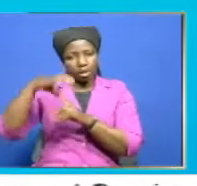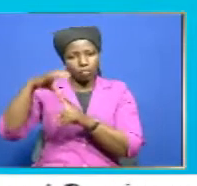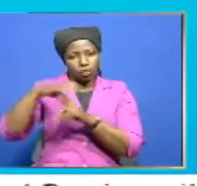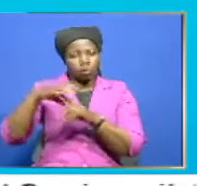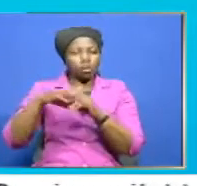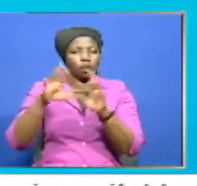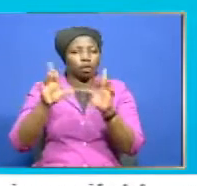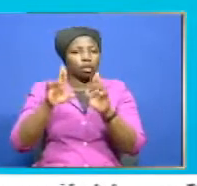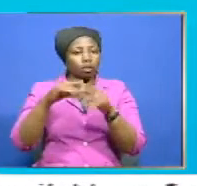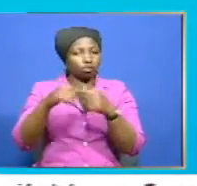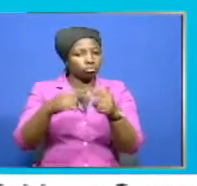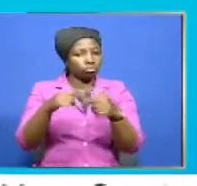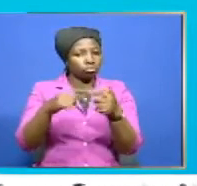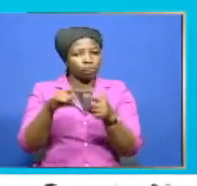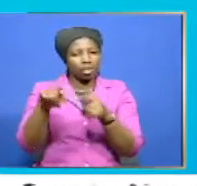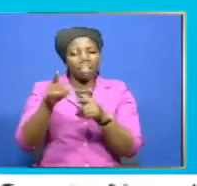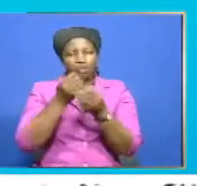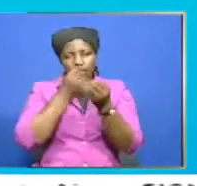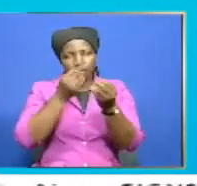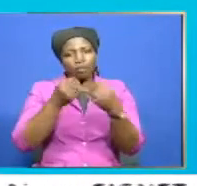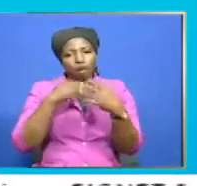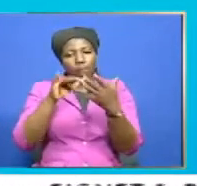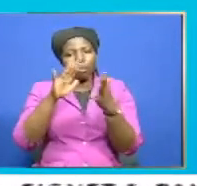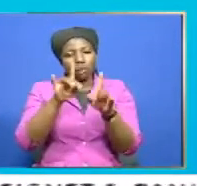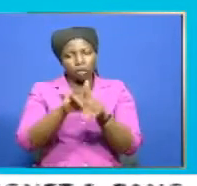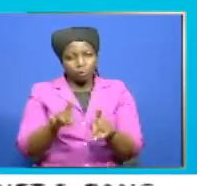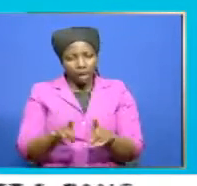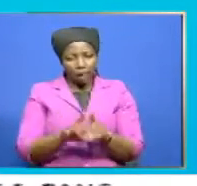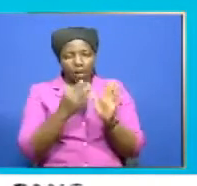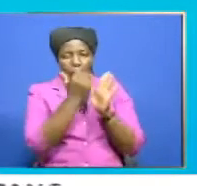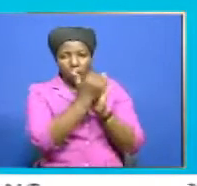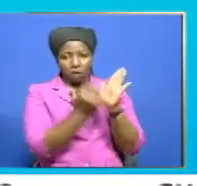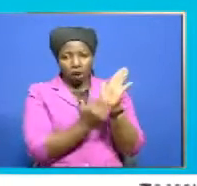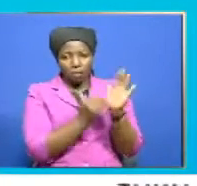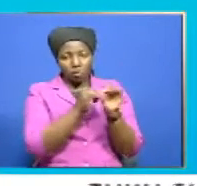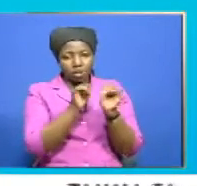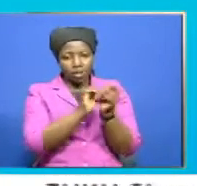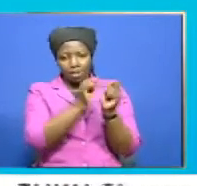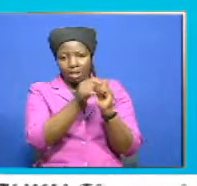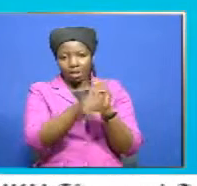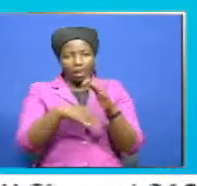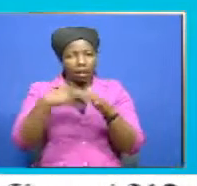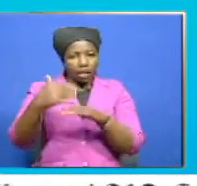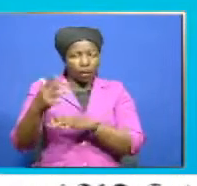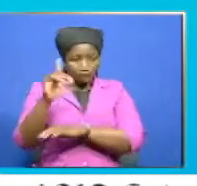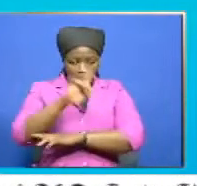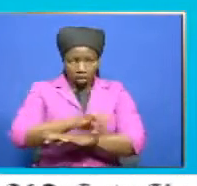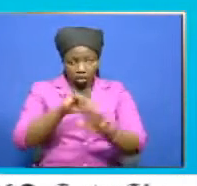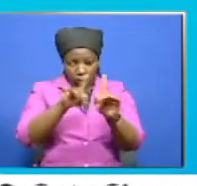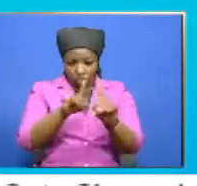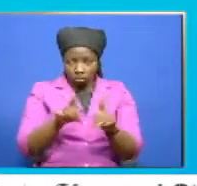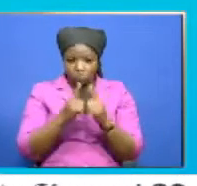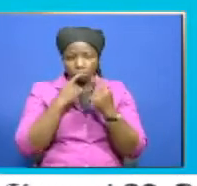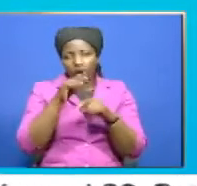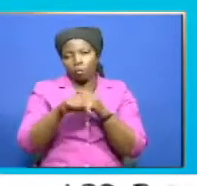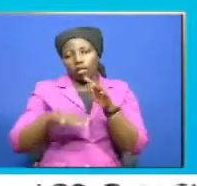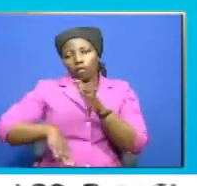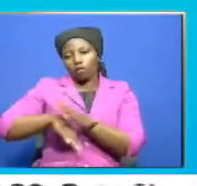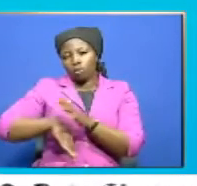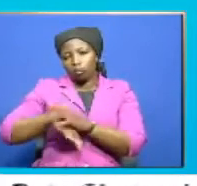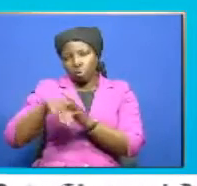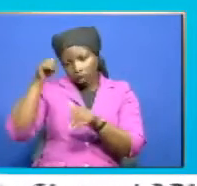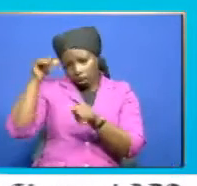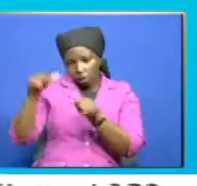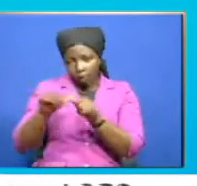all about it and also the calendar that's changing by the day. We shall also be having a conversation about football. Remember the KBC